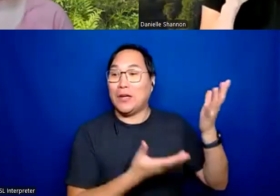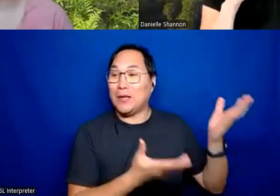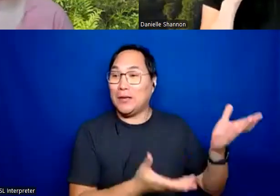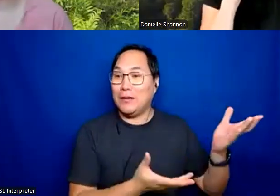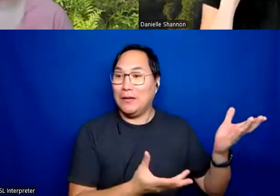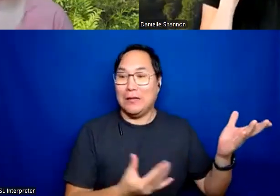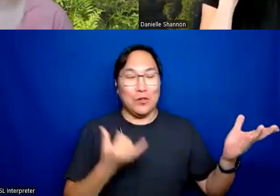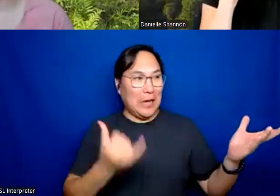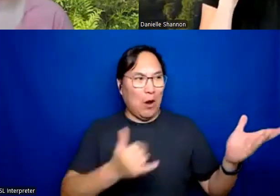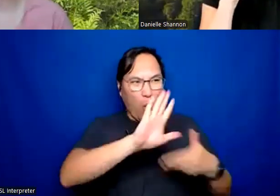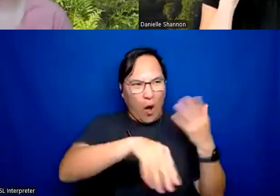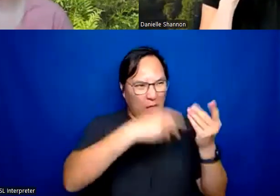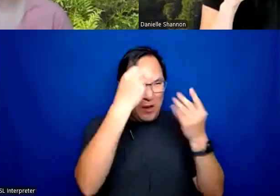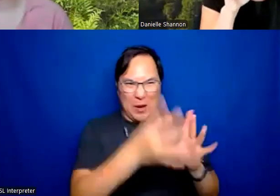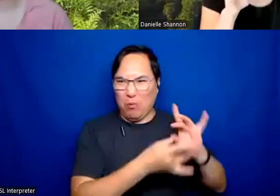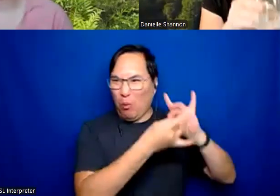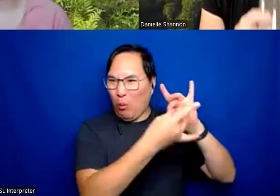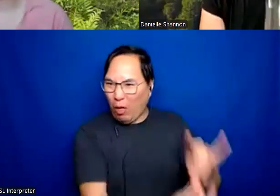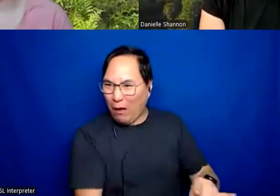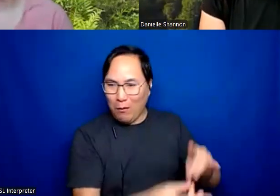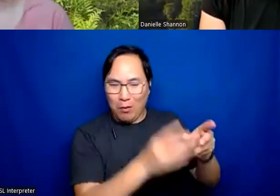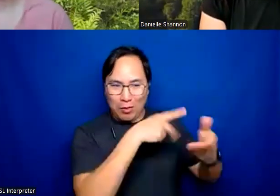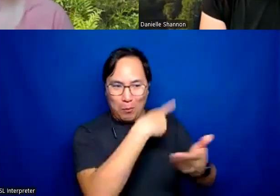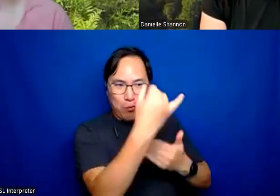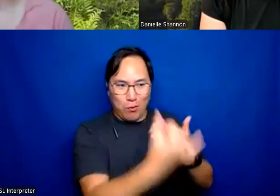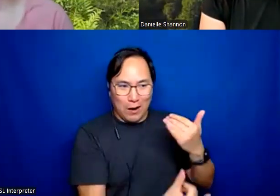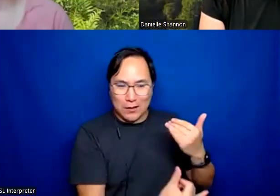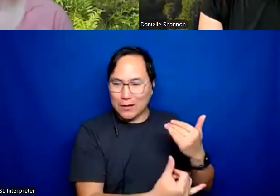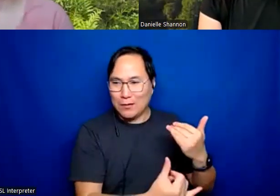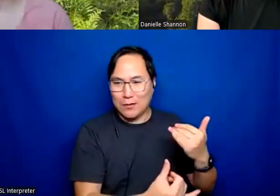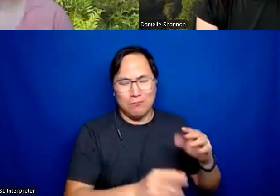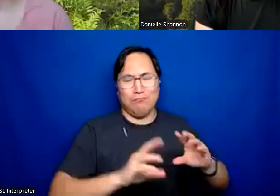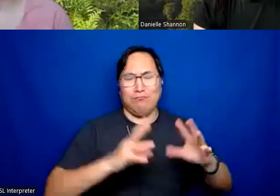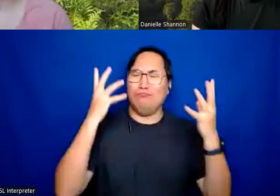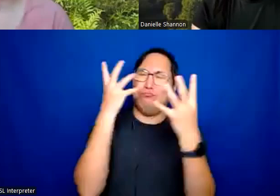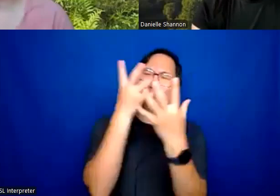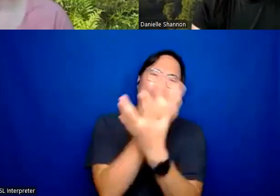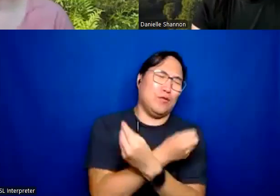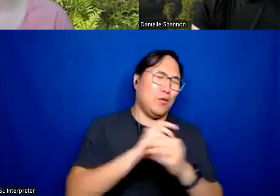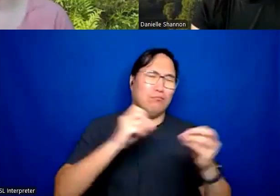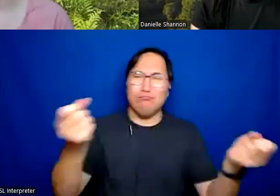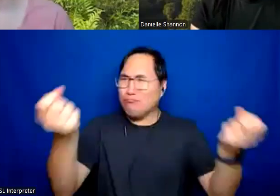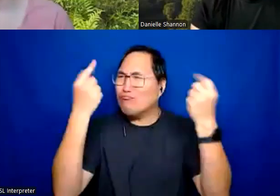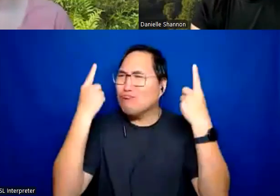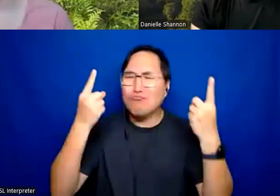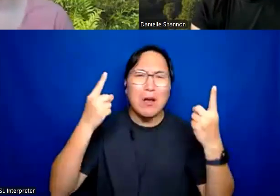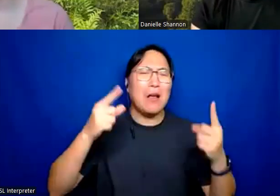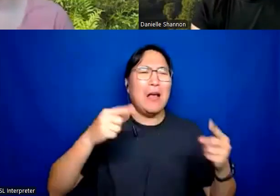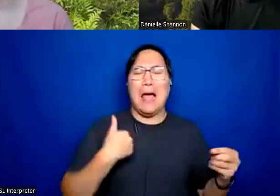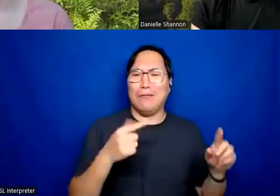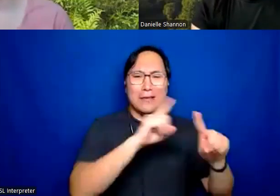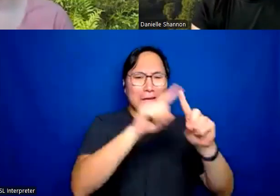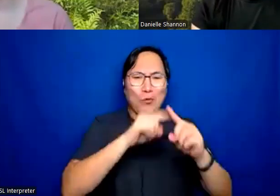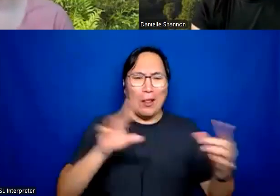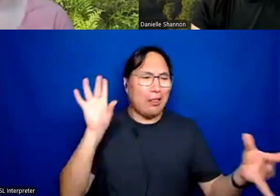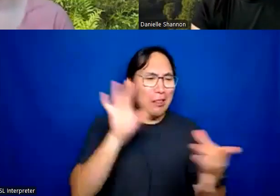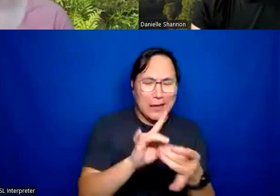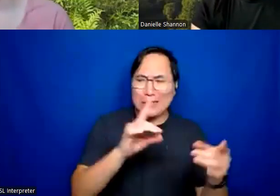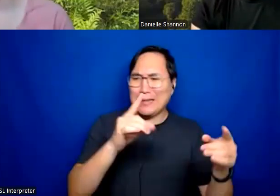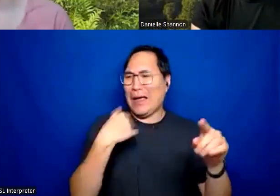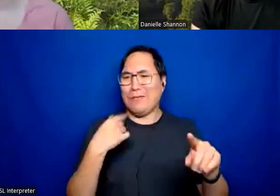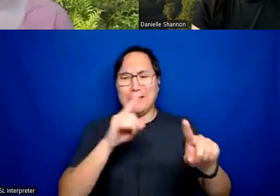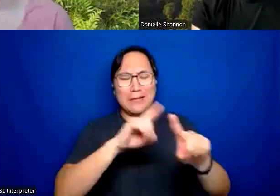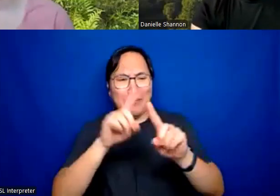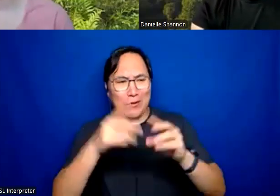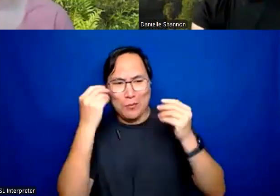package up all this information, and they make it it makes it beautiful, big pictures and links, and you can have